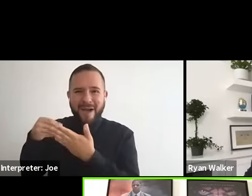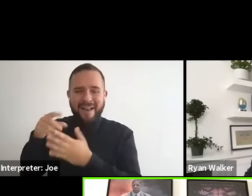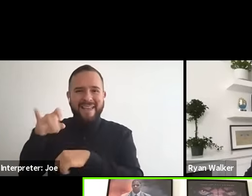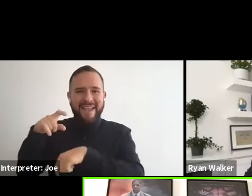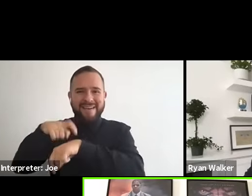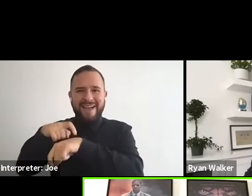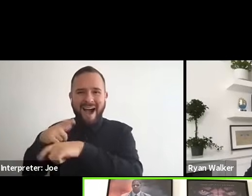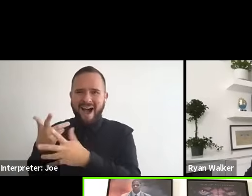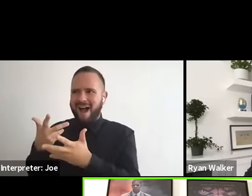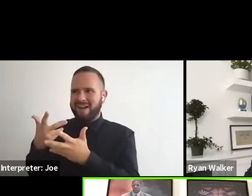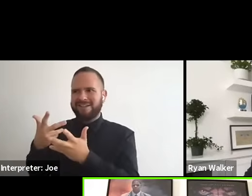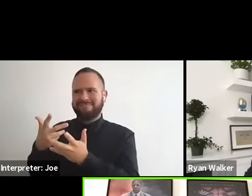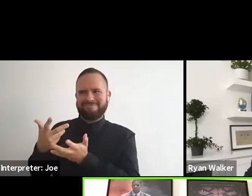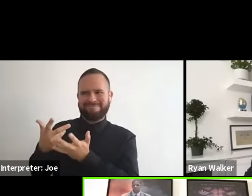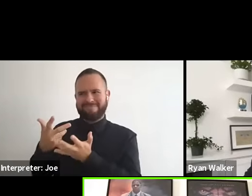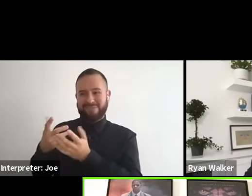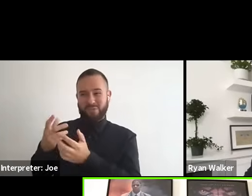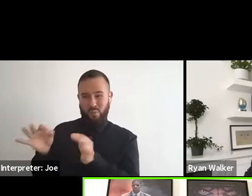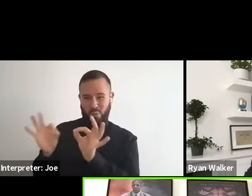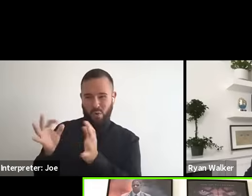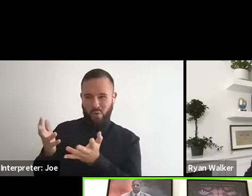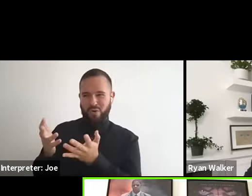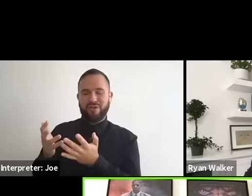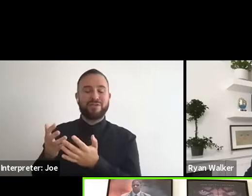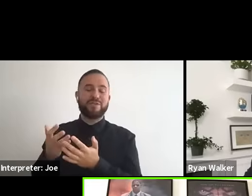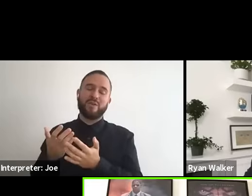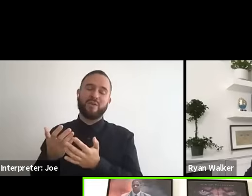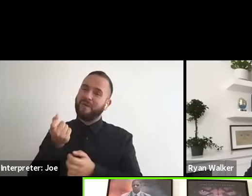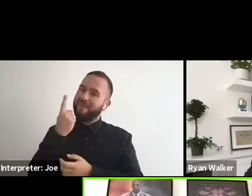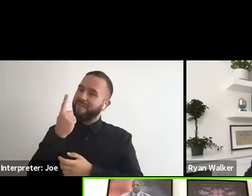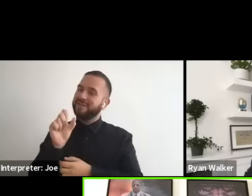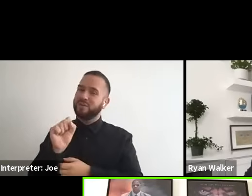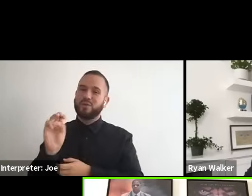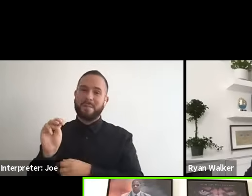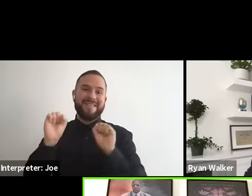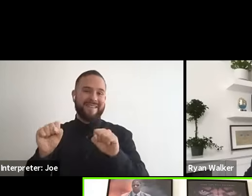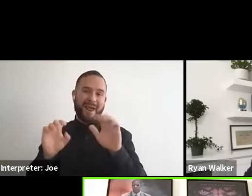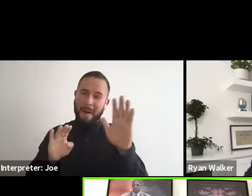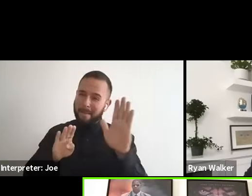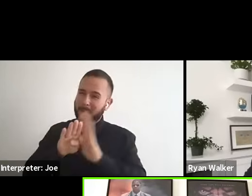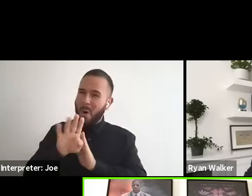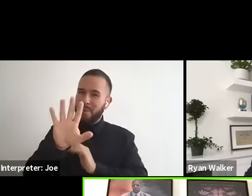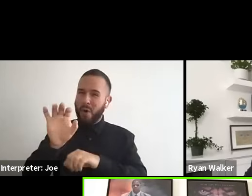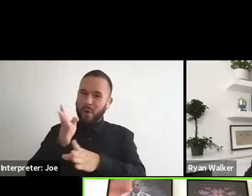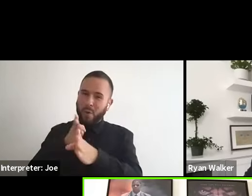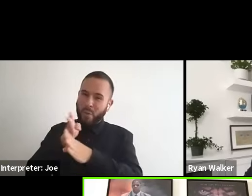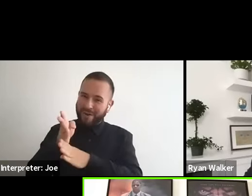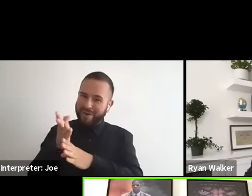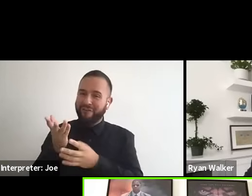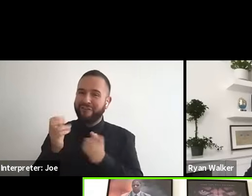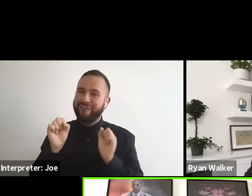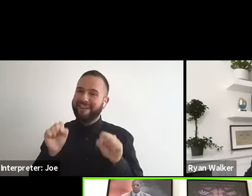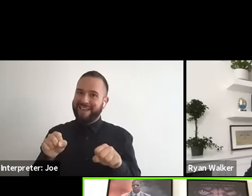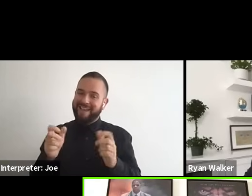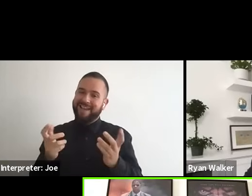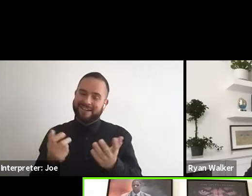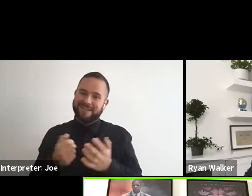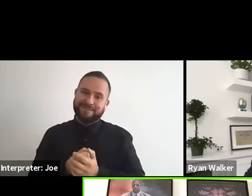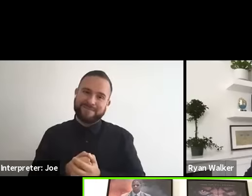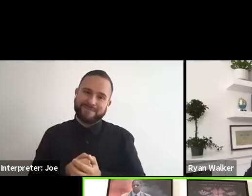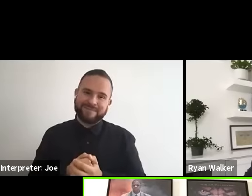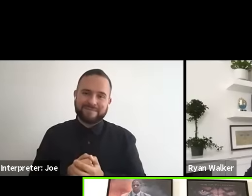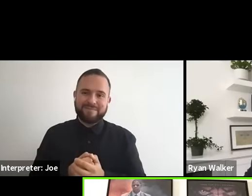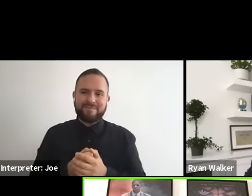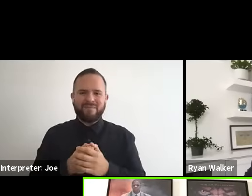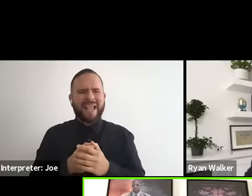so when they look to your social media, it often can really boost your career. It can give you another level of, wow, and this is also the roles they play,